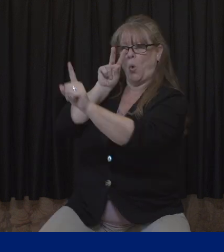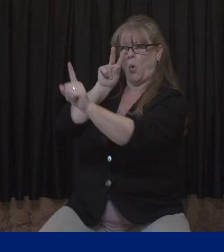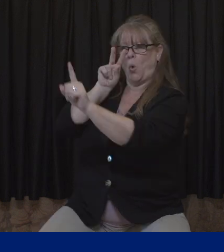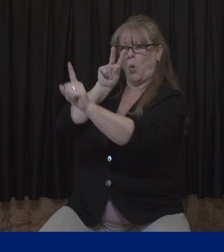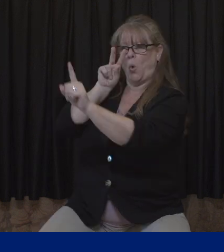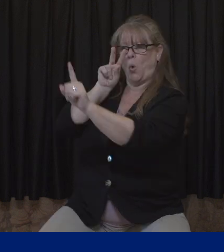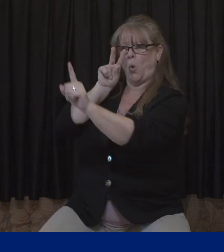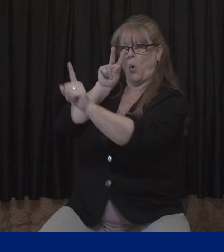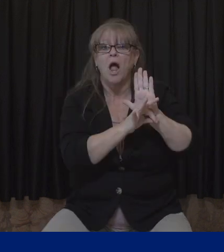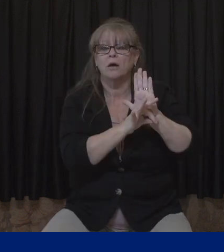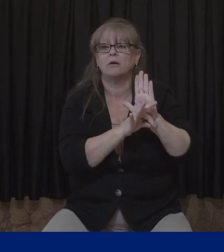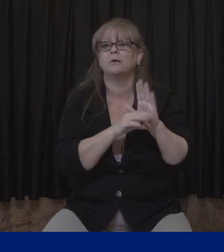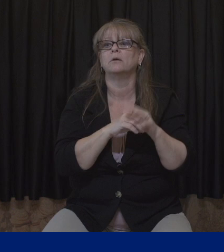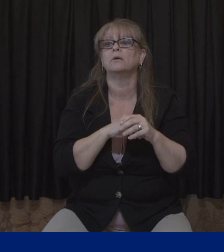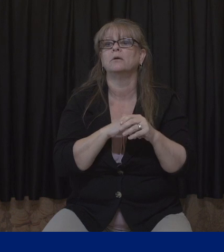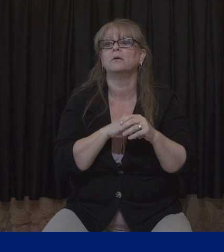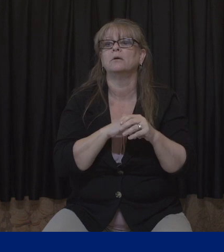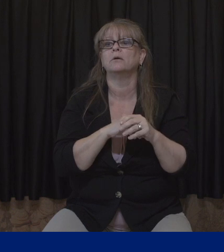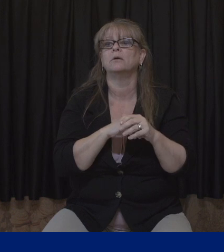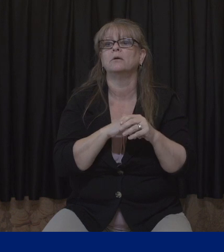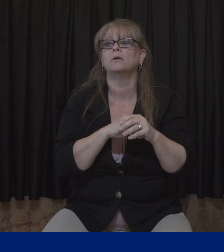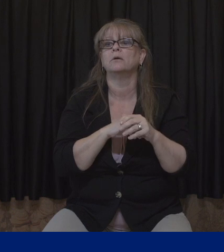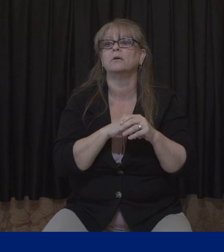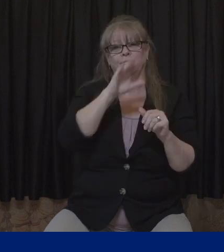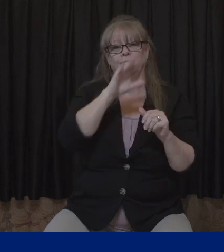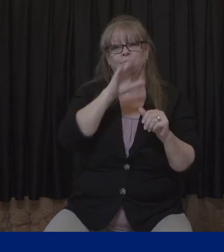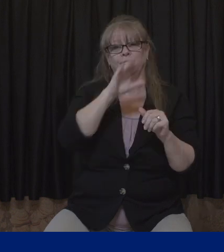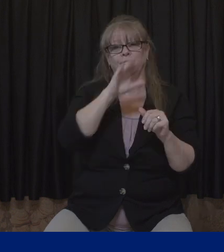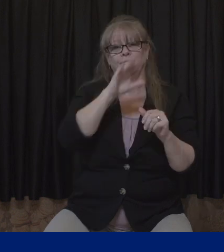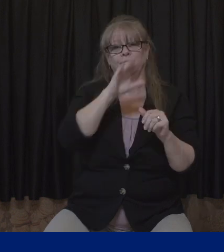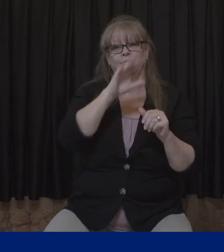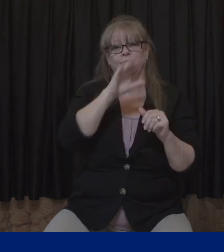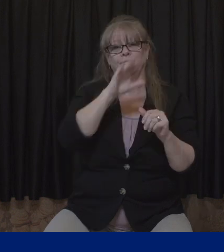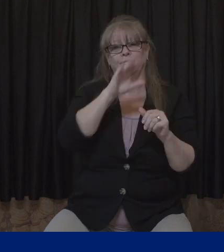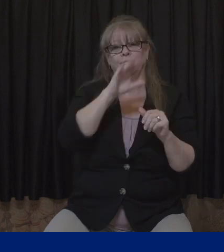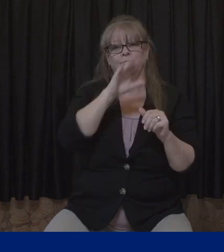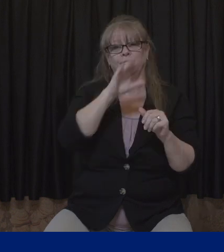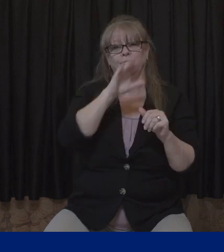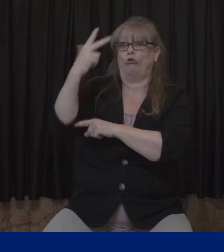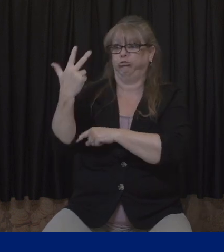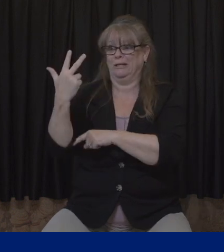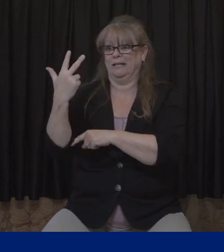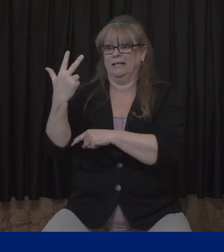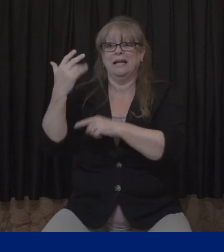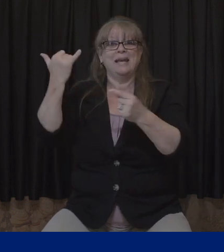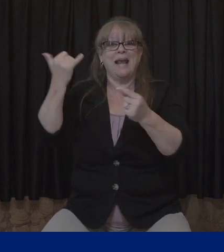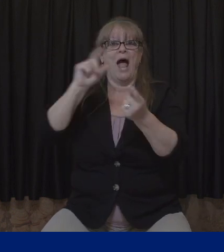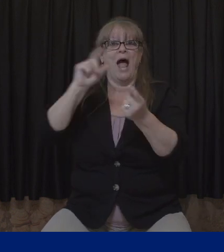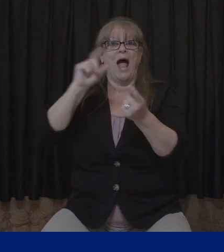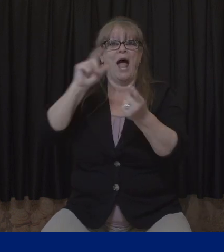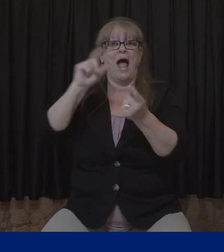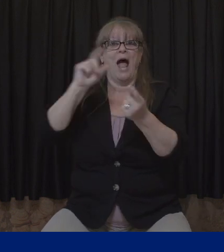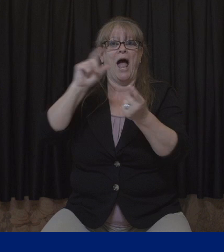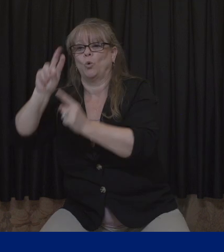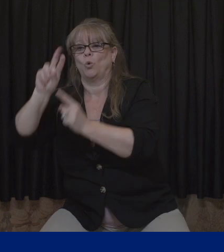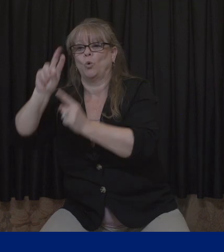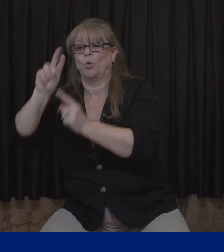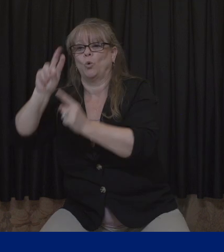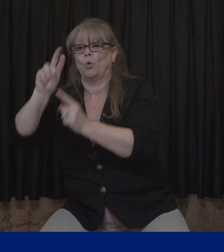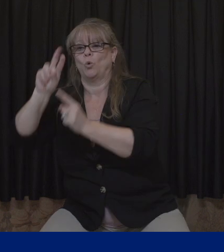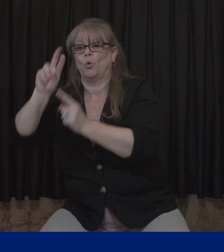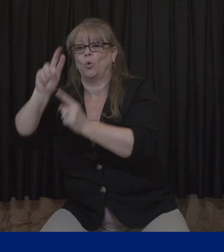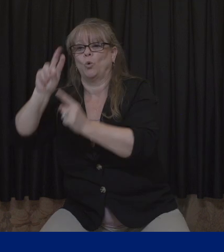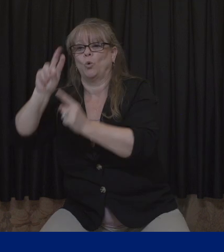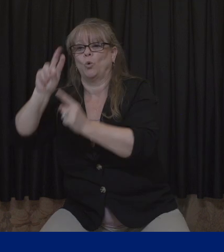to the epidemiology work in our state. It's now close to 1. Thanks to the stay-at-home order, we no longer have the alarming